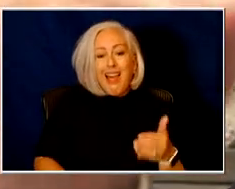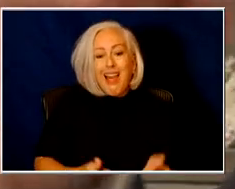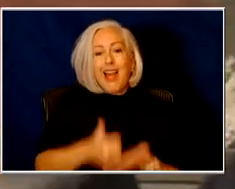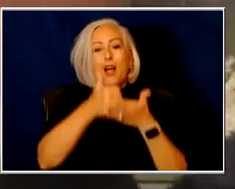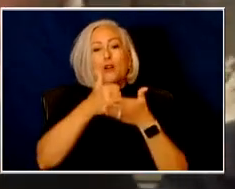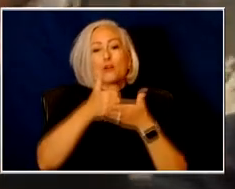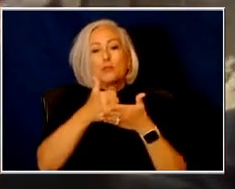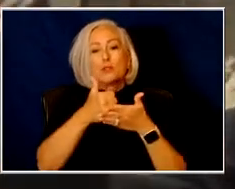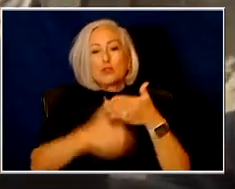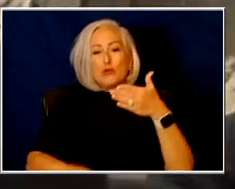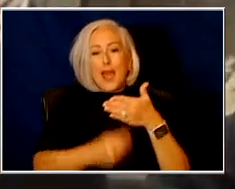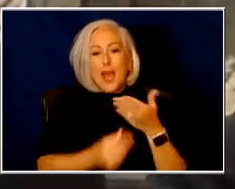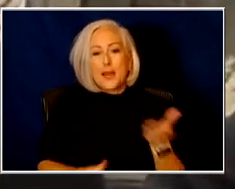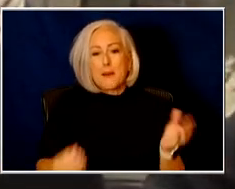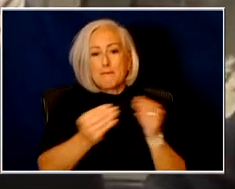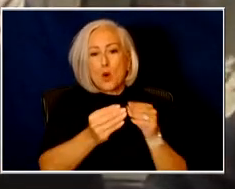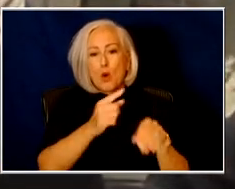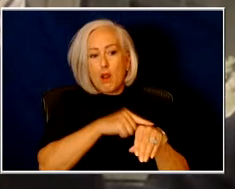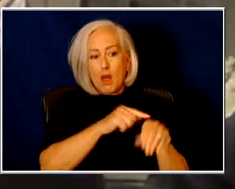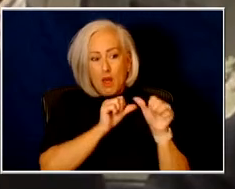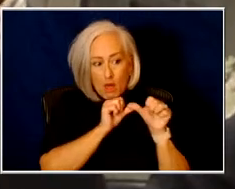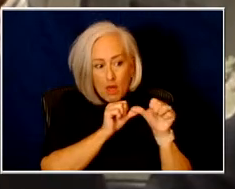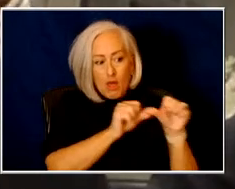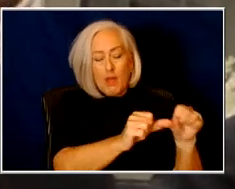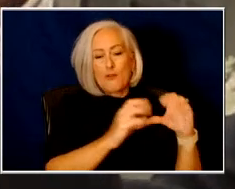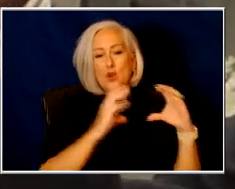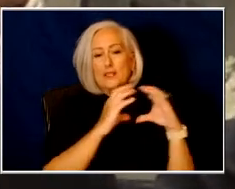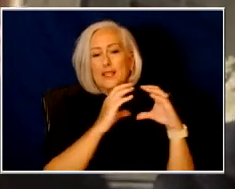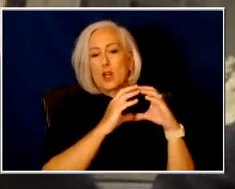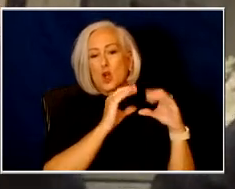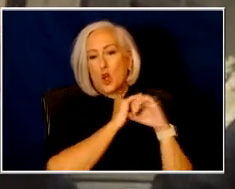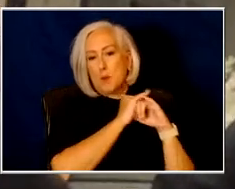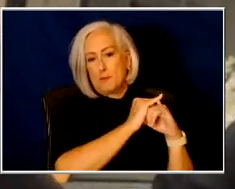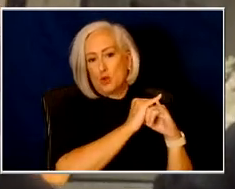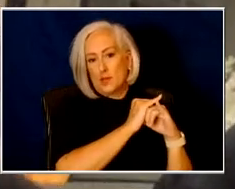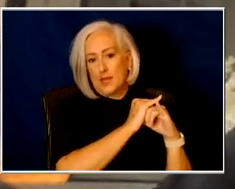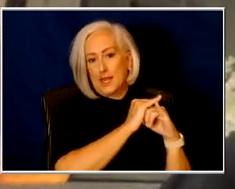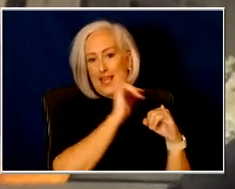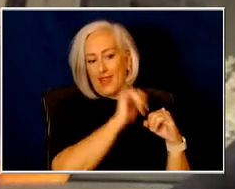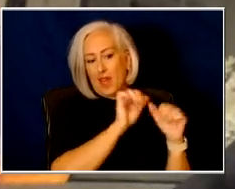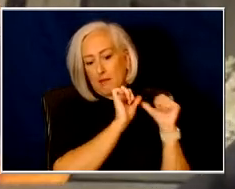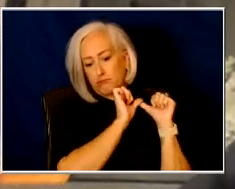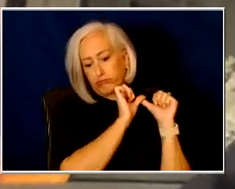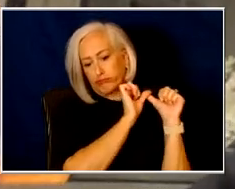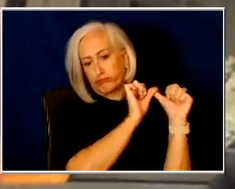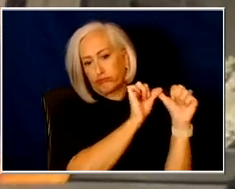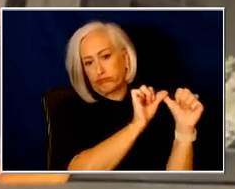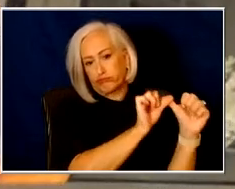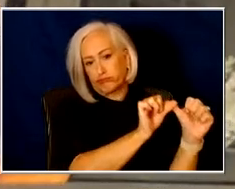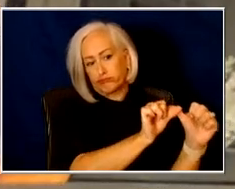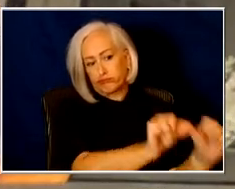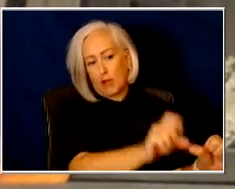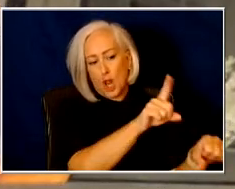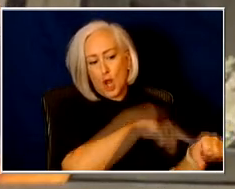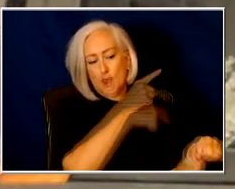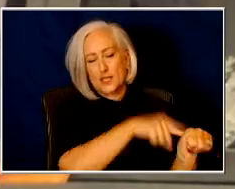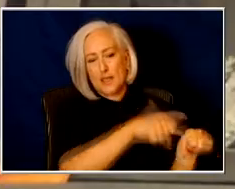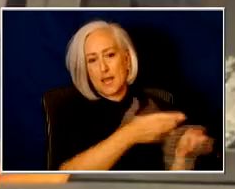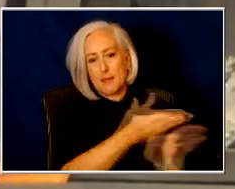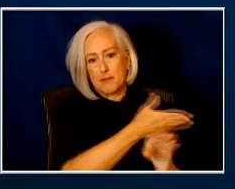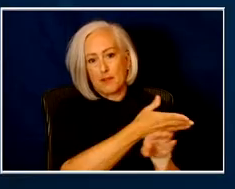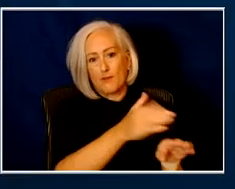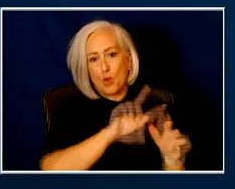but we greatly boost our cellular immunity which lasts a long time before it begins to